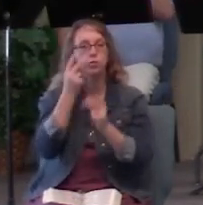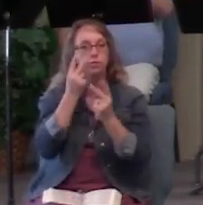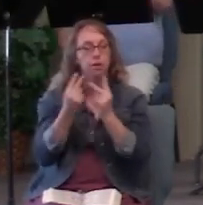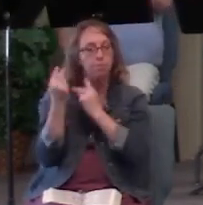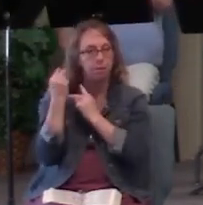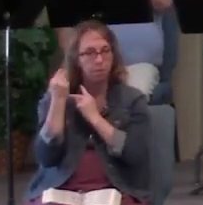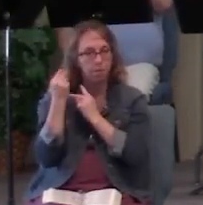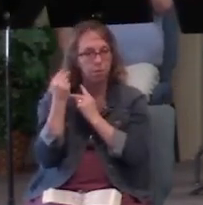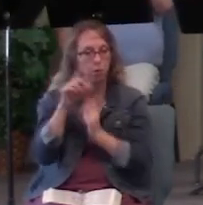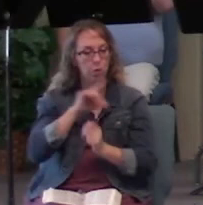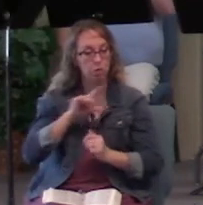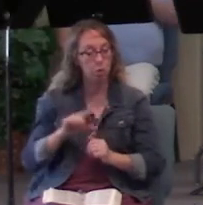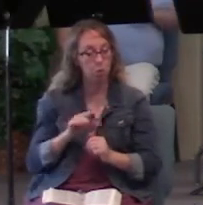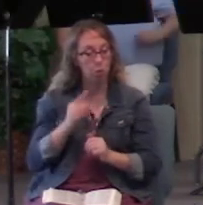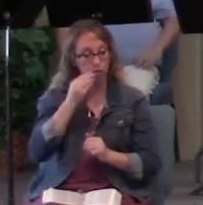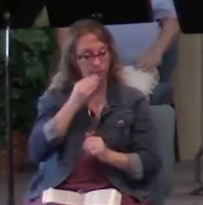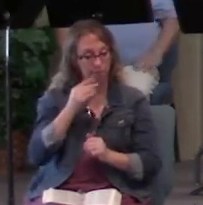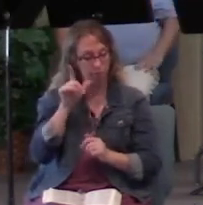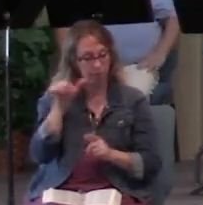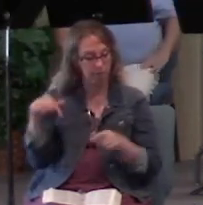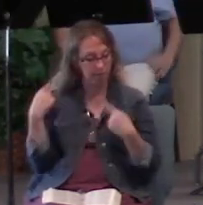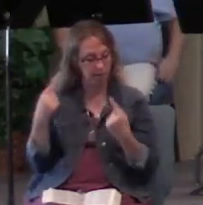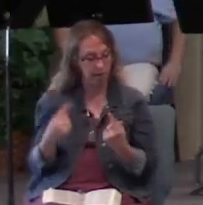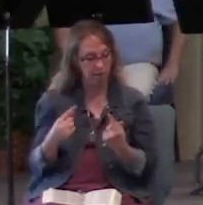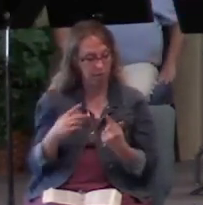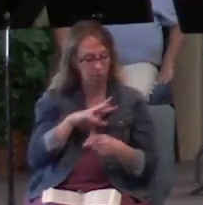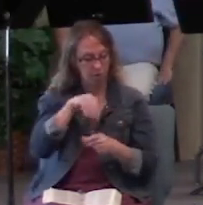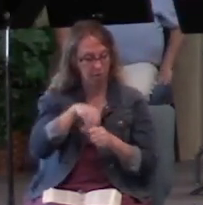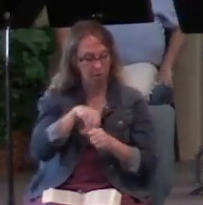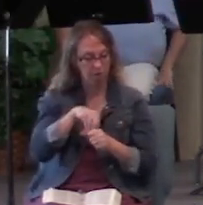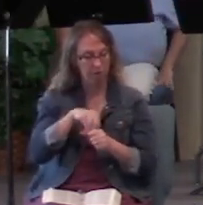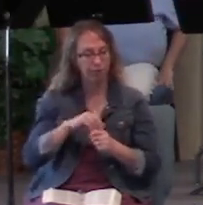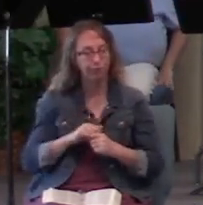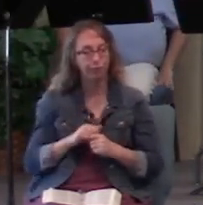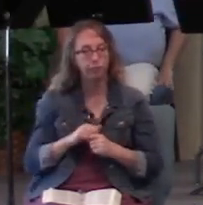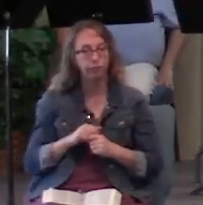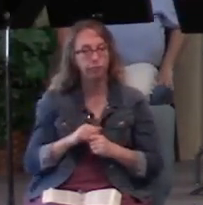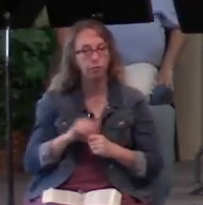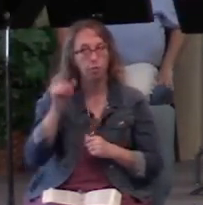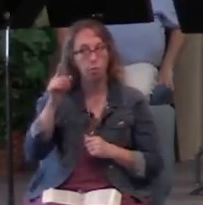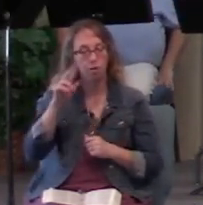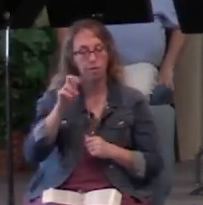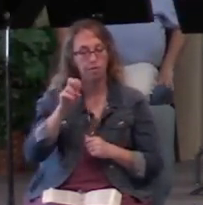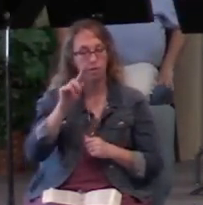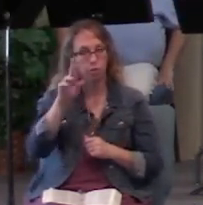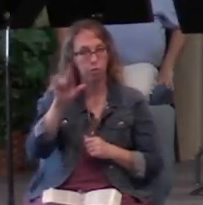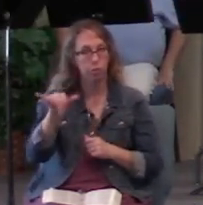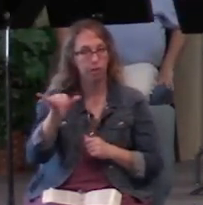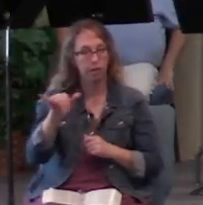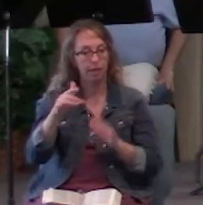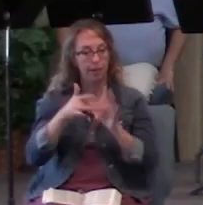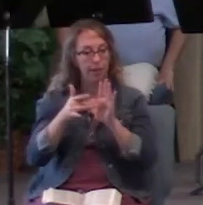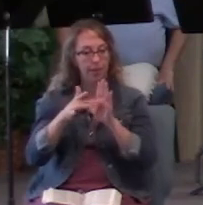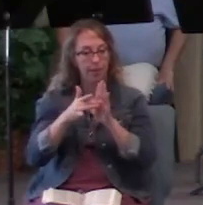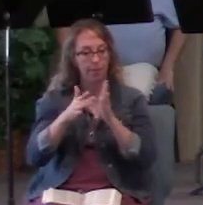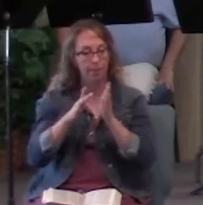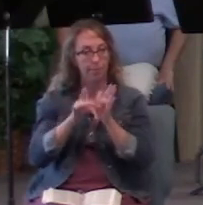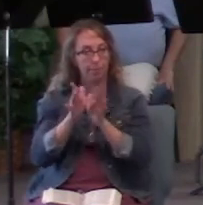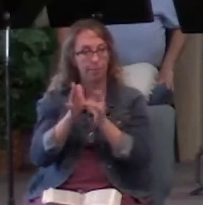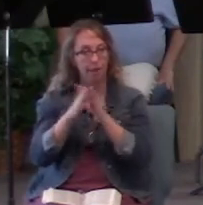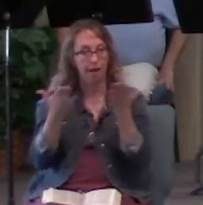memorable Lord's Supper that I ever was a party of was at Victory Bible Camp in outside of Anchorage,